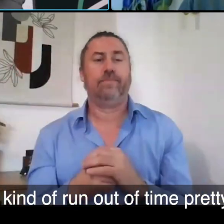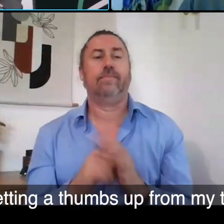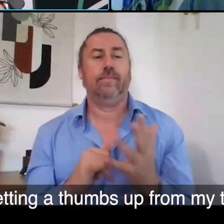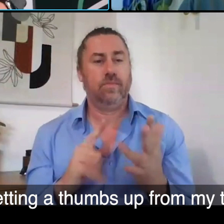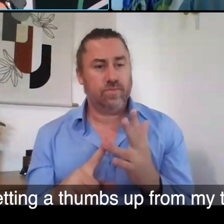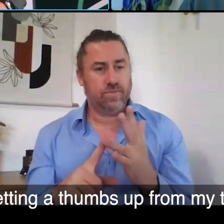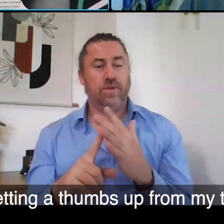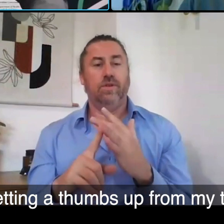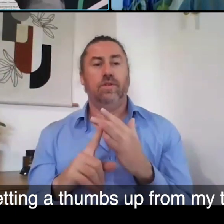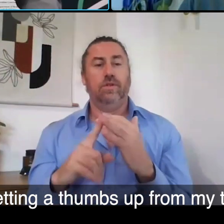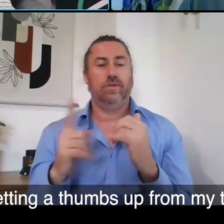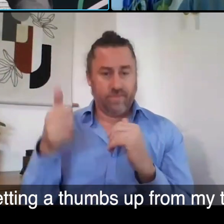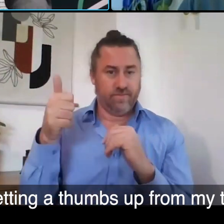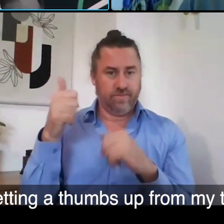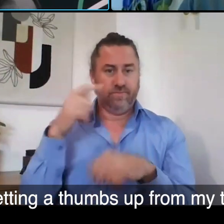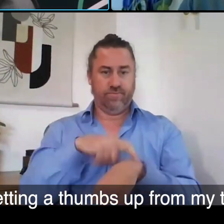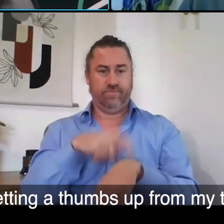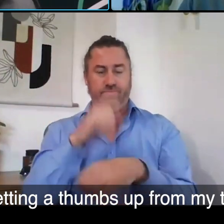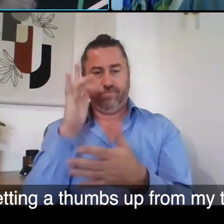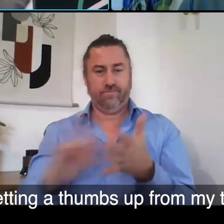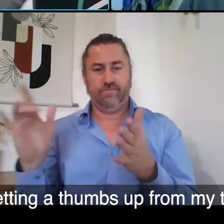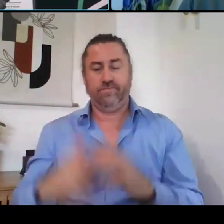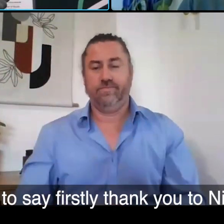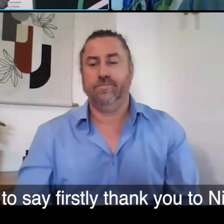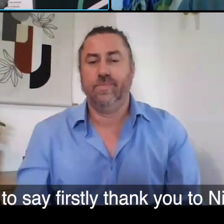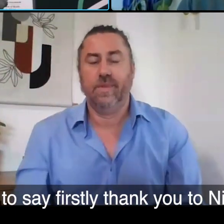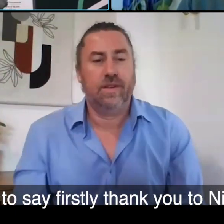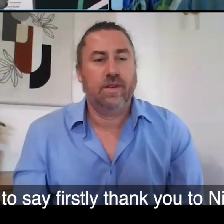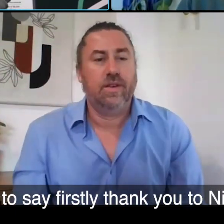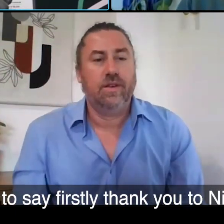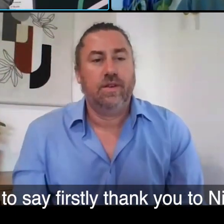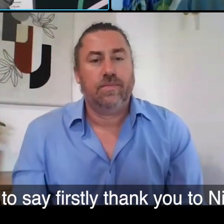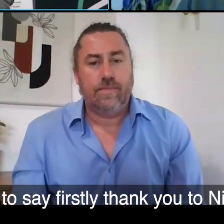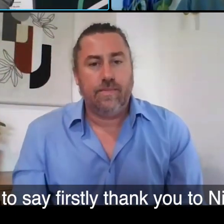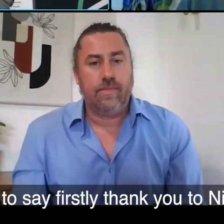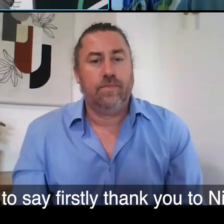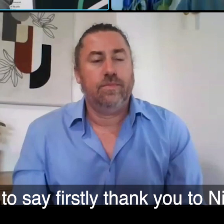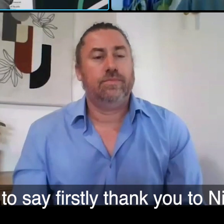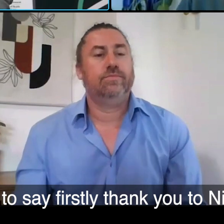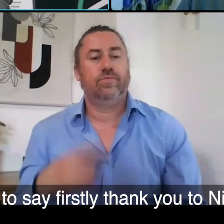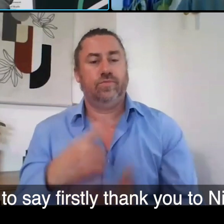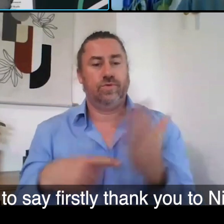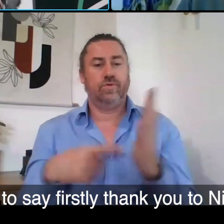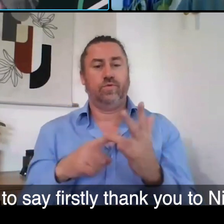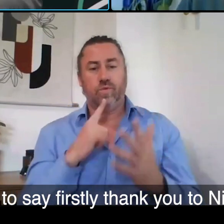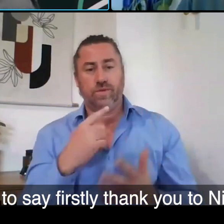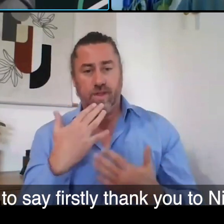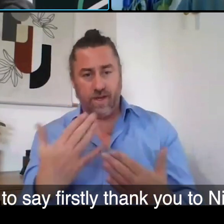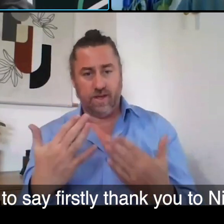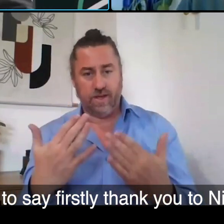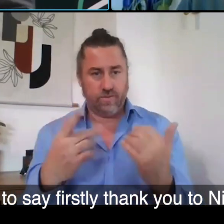so I'm getting a thumbs up from my team. I think just to say firstly thank